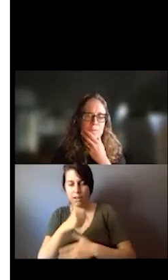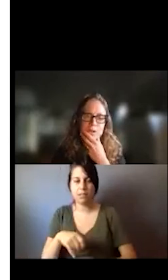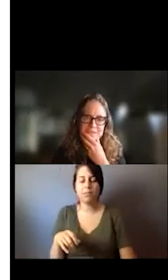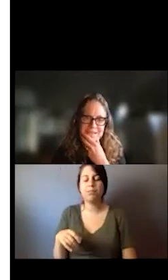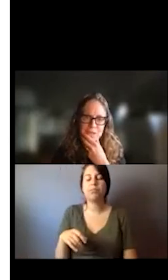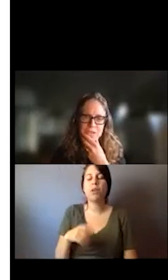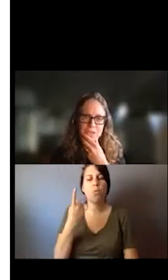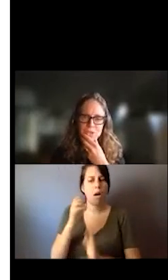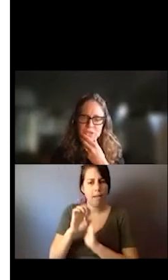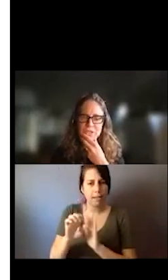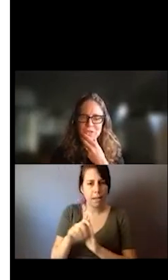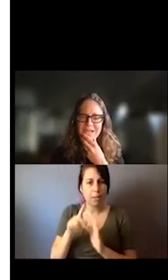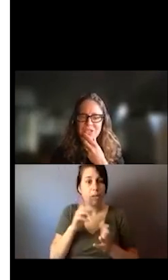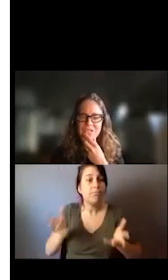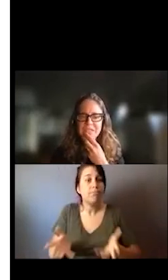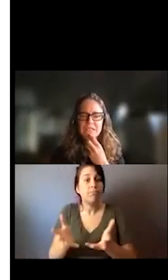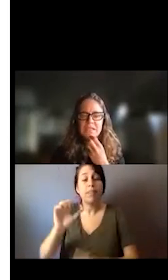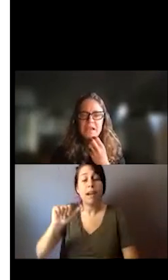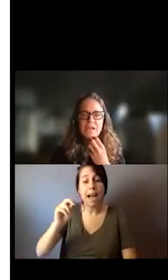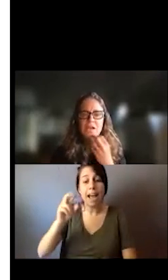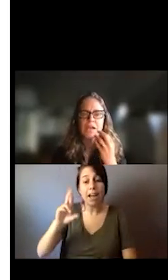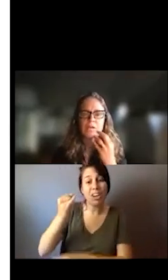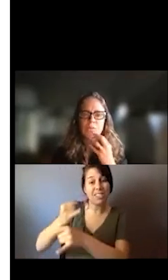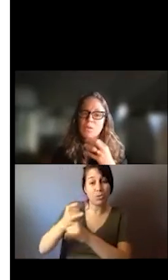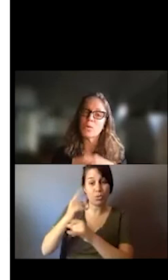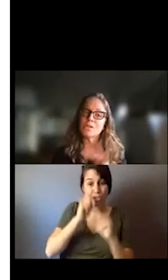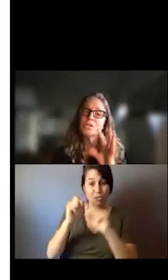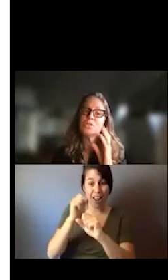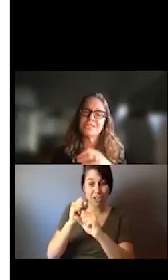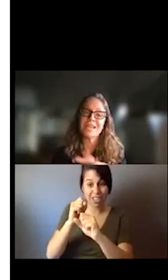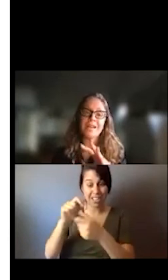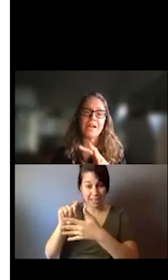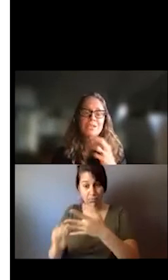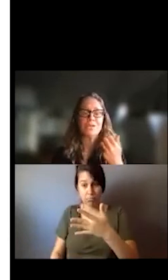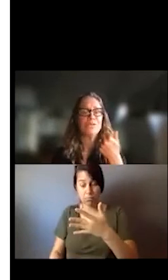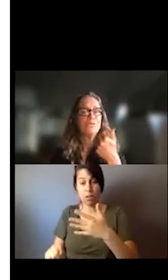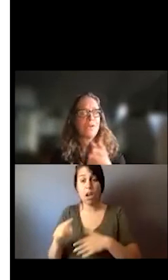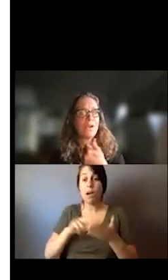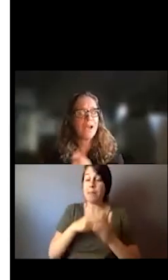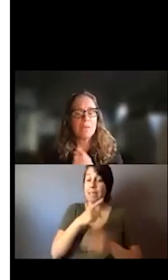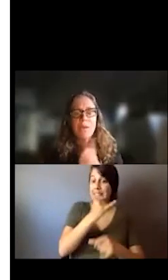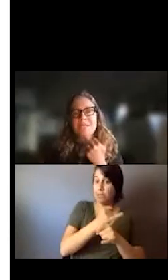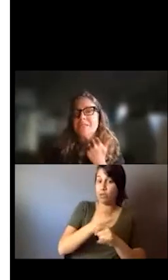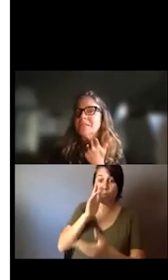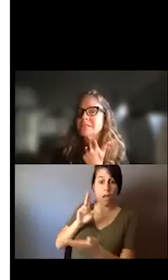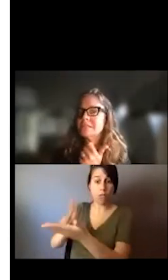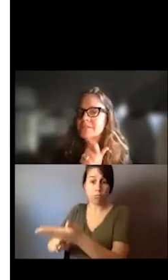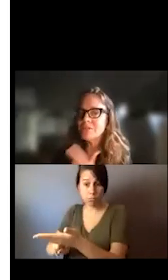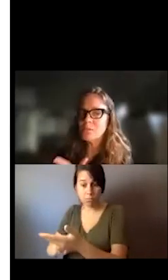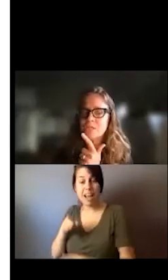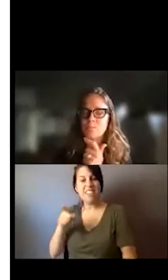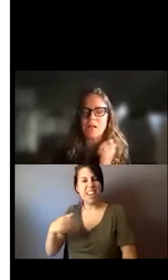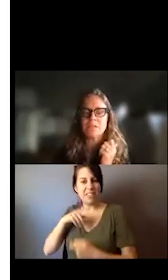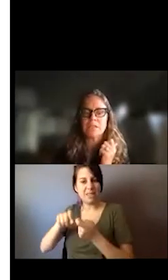example, they're promoting these anchor institution strategies that where institutions sign on to fair hiring